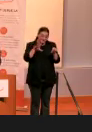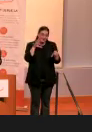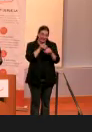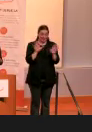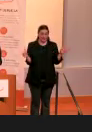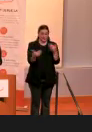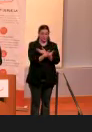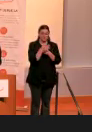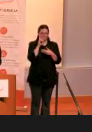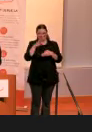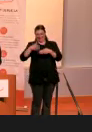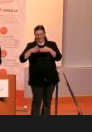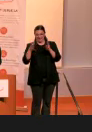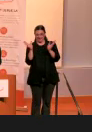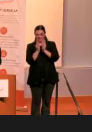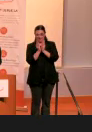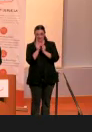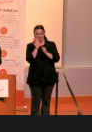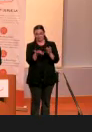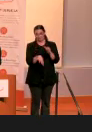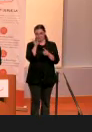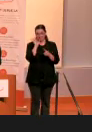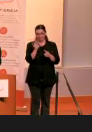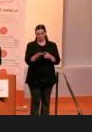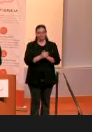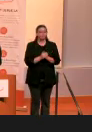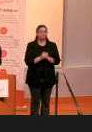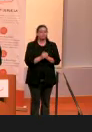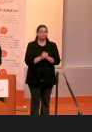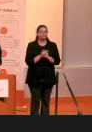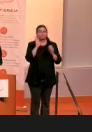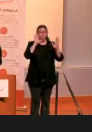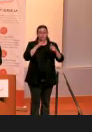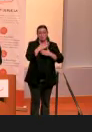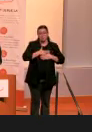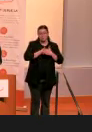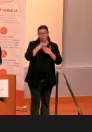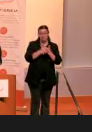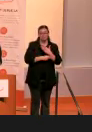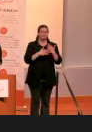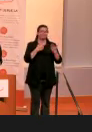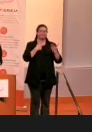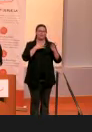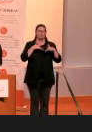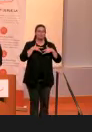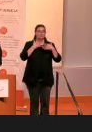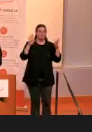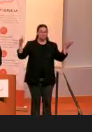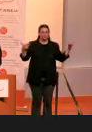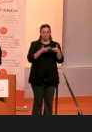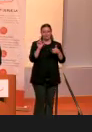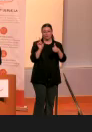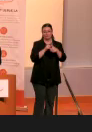at the end of the conference. Okay, so we hope that you enjoy the program today. It is my pleasure to introduce our